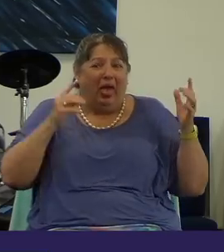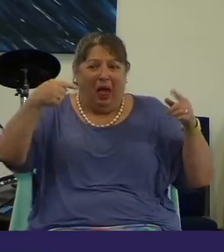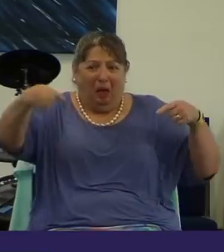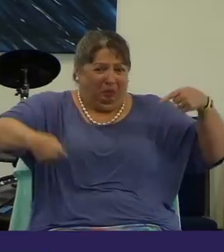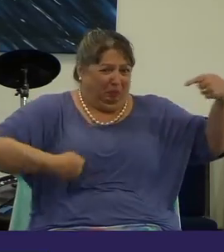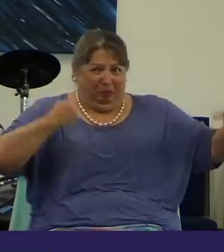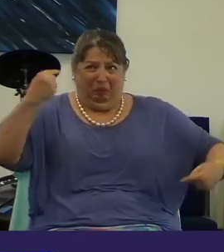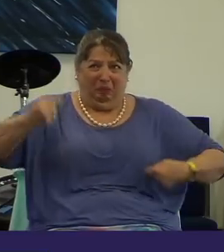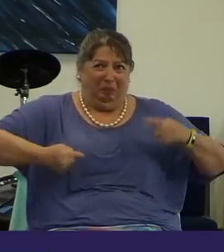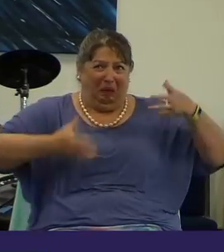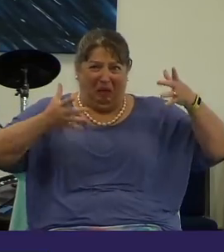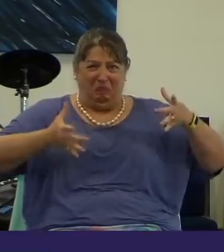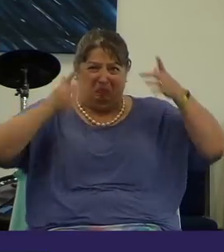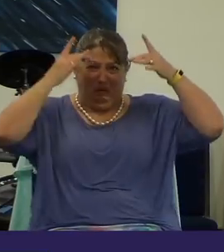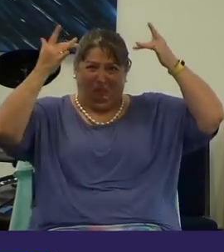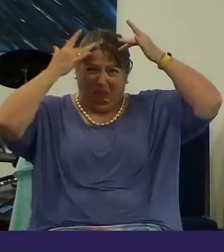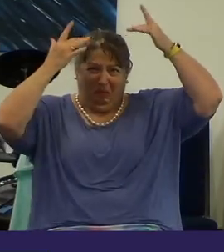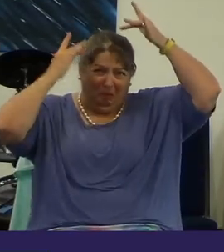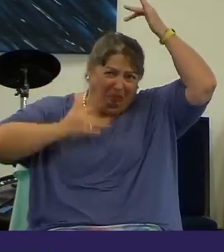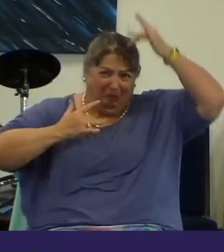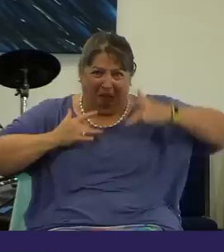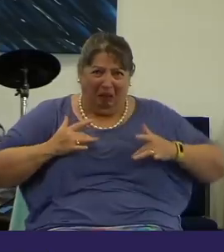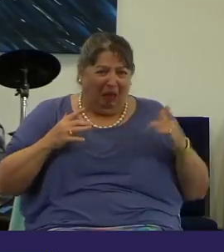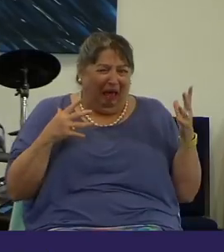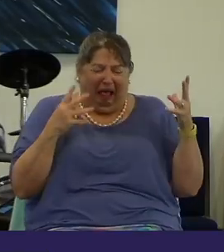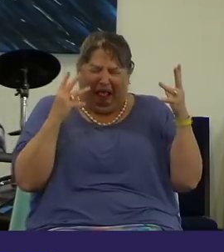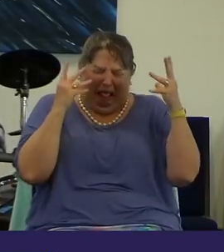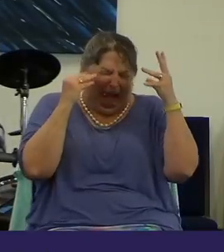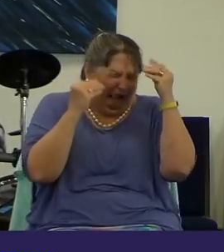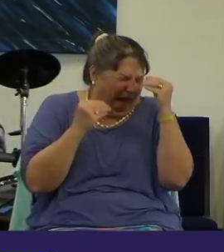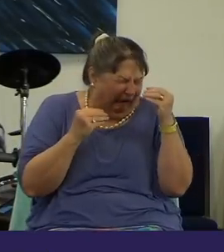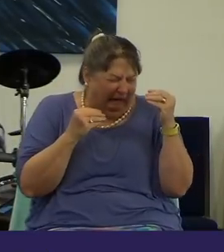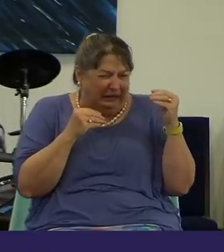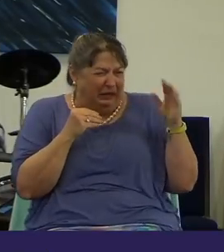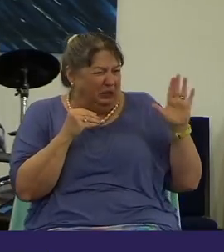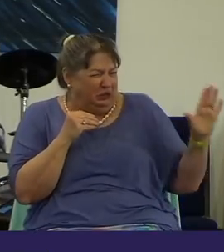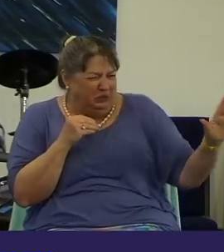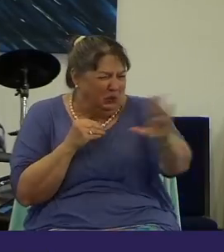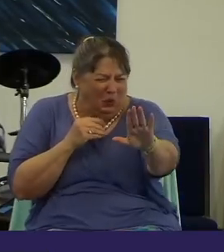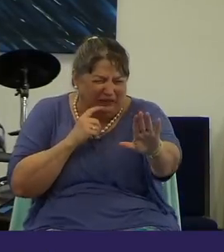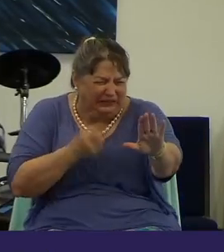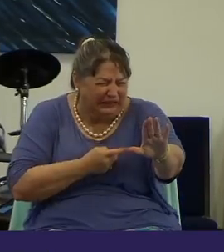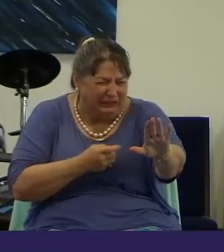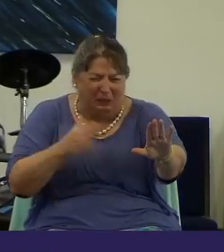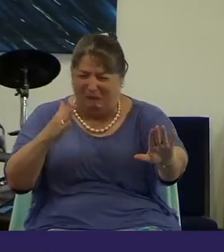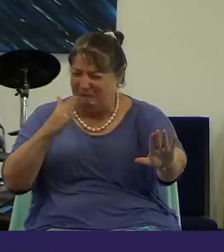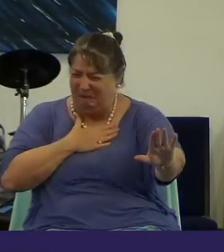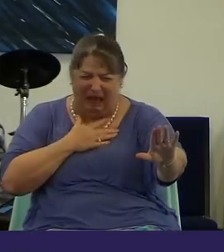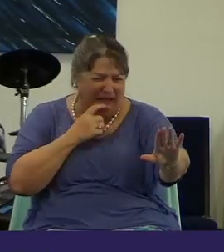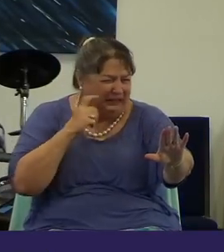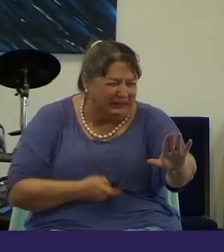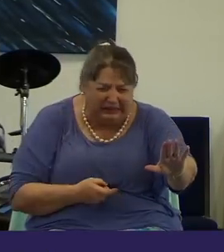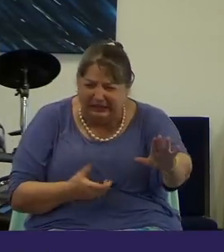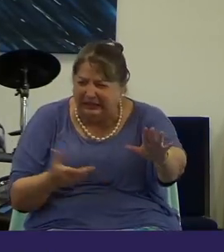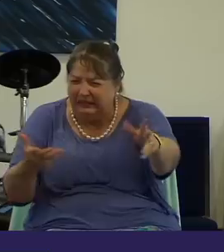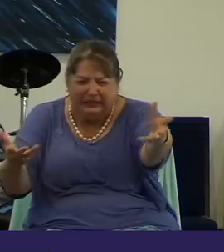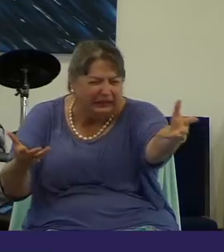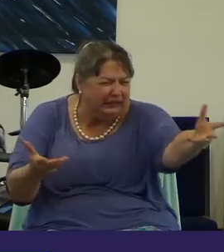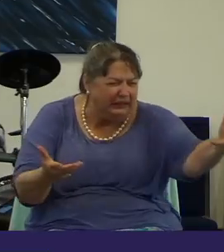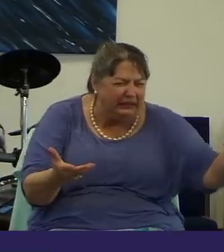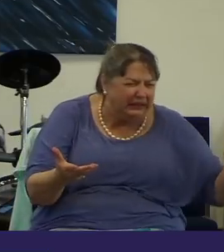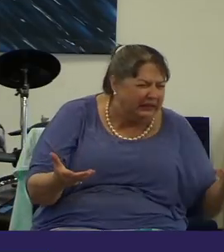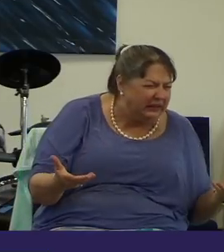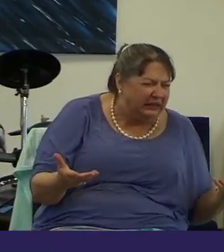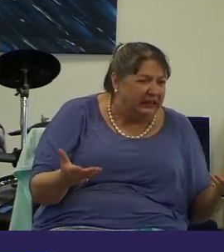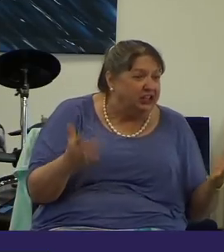crown of thorns and the nails. He thought of everything. He thought about your sin and my sin. And my sin perhaps would be that much more bigger than yours. But